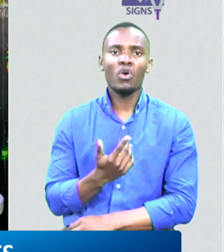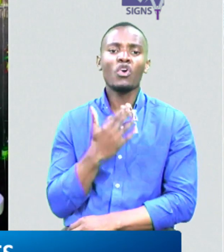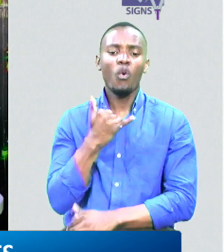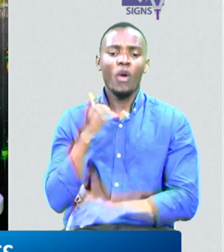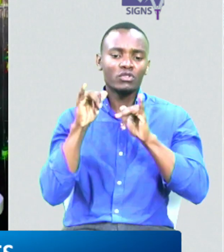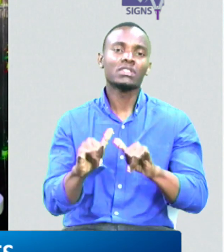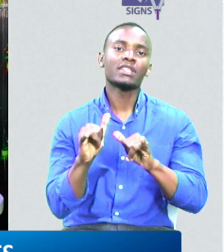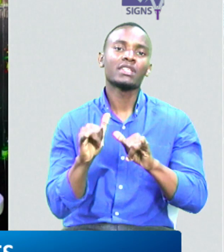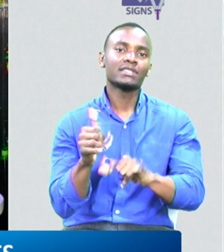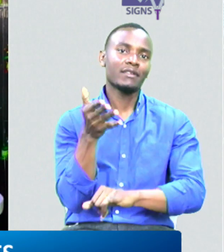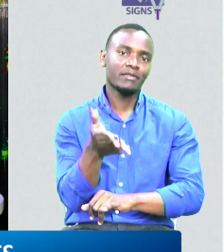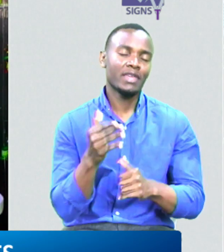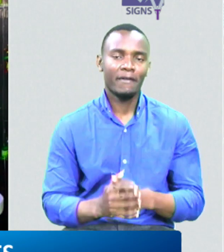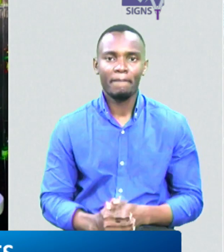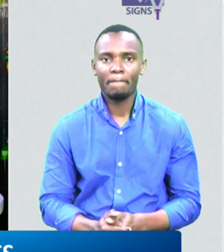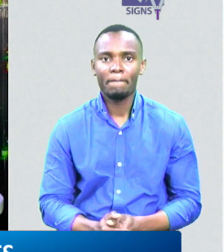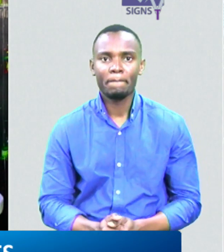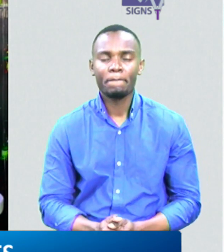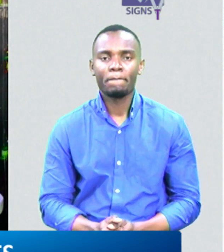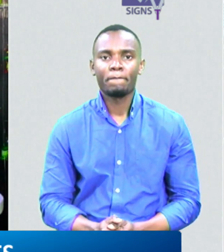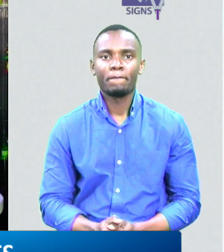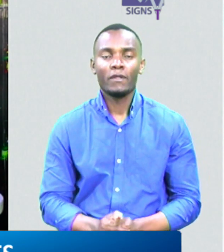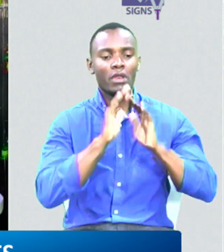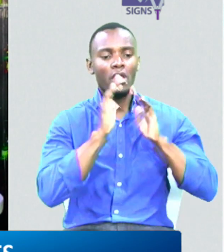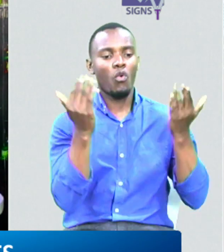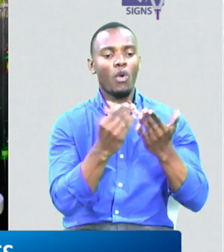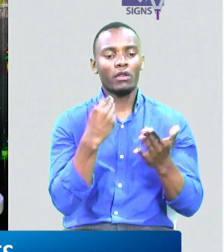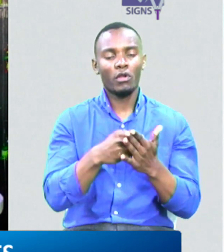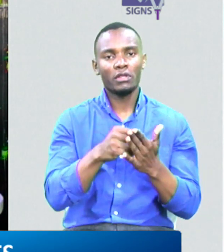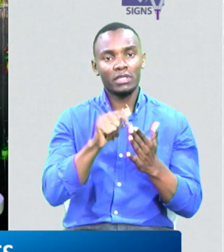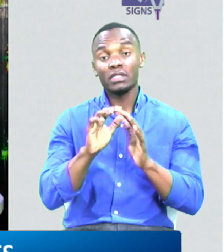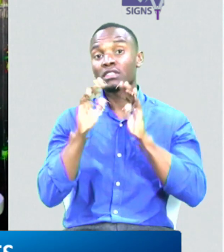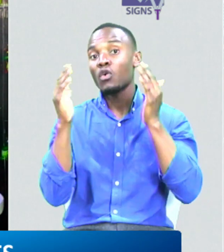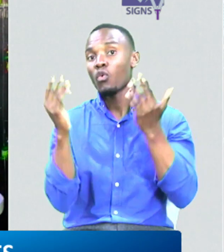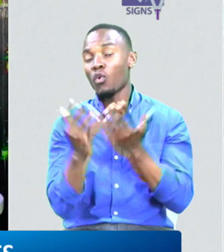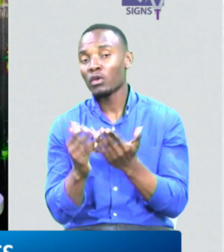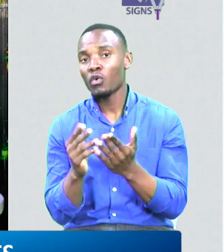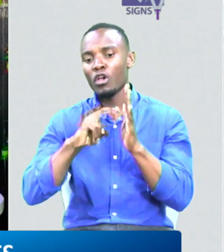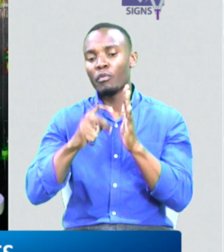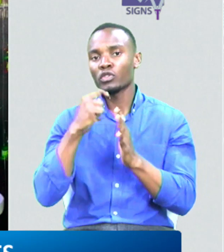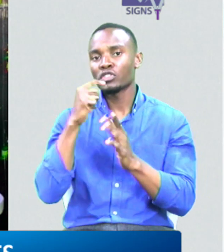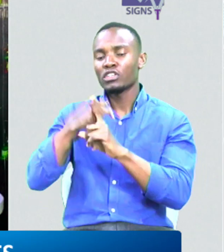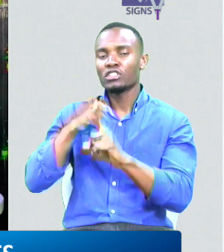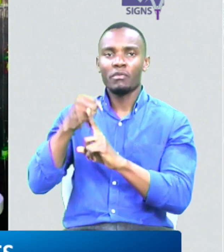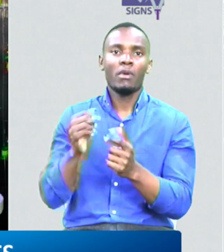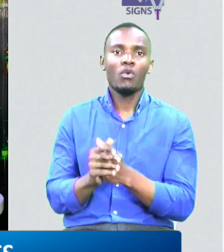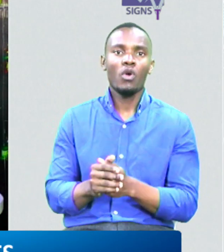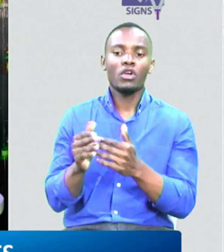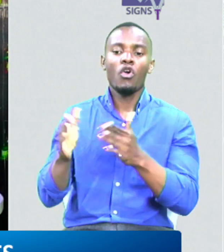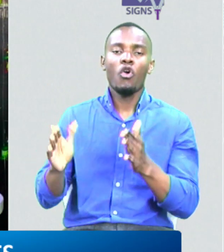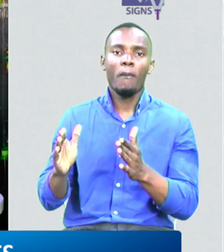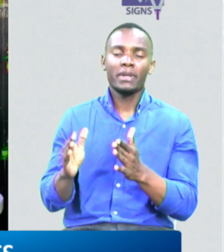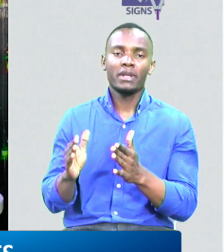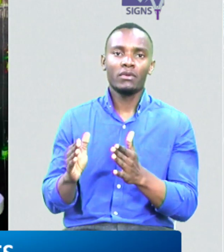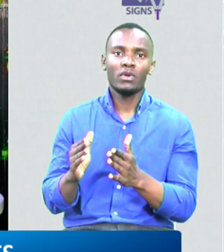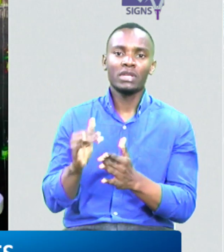who are waiting for their eyeballs to be scanned in the WorldCoin registration exercise have been turned away. Police told the crowd which